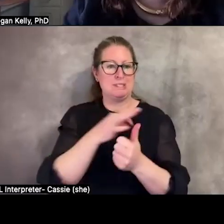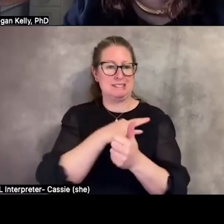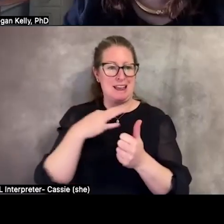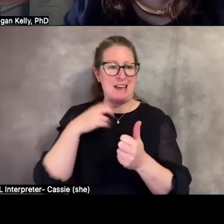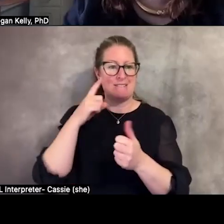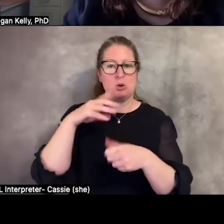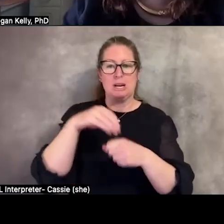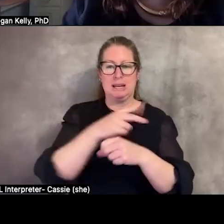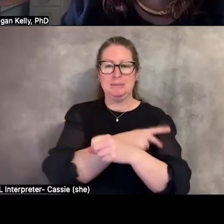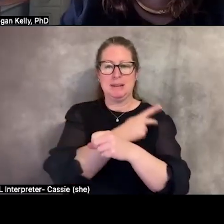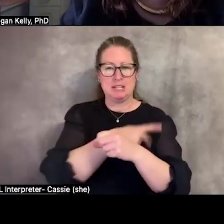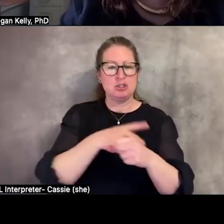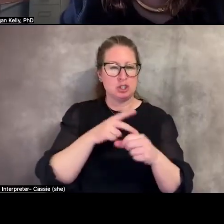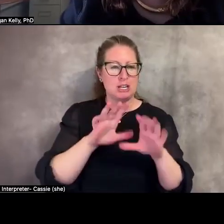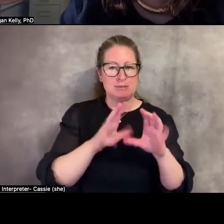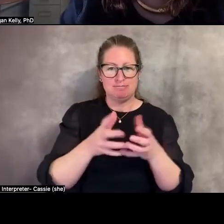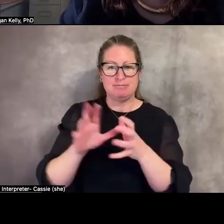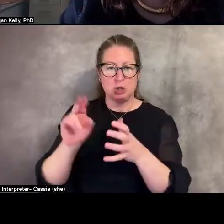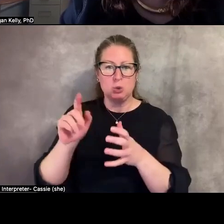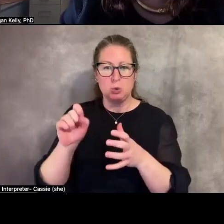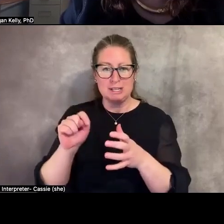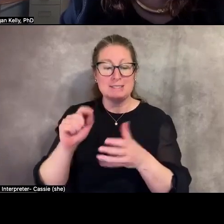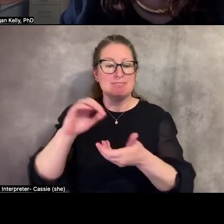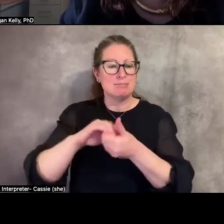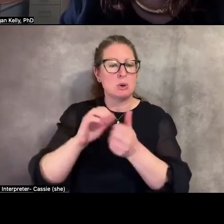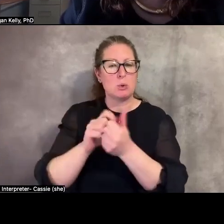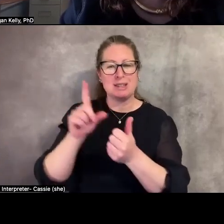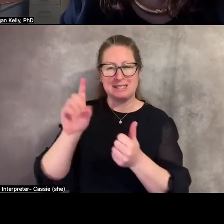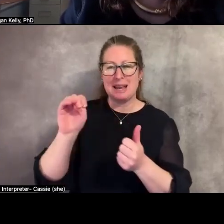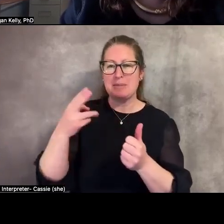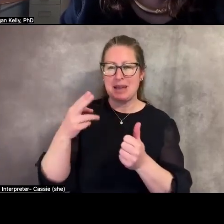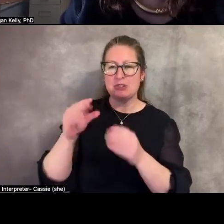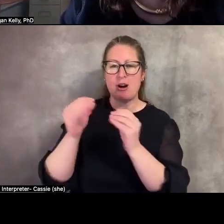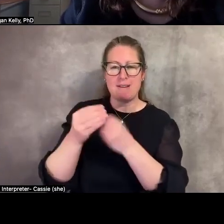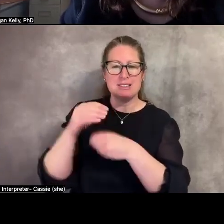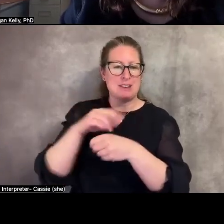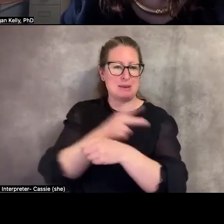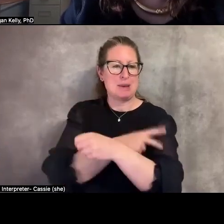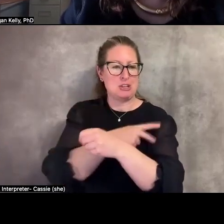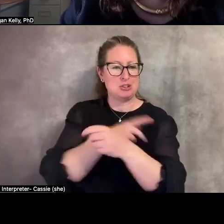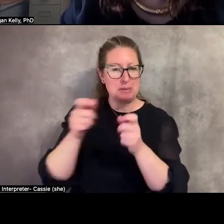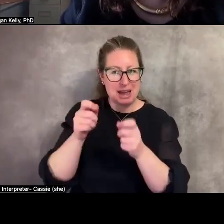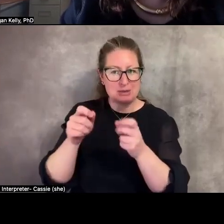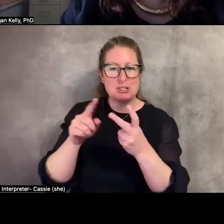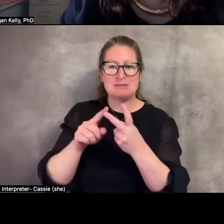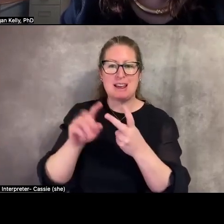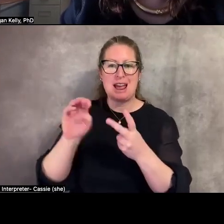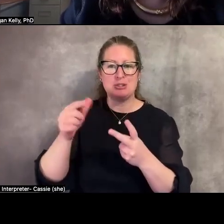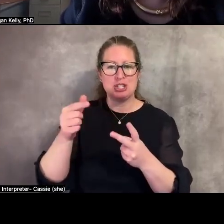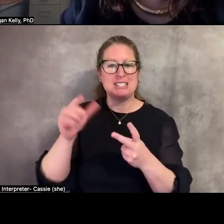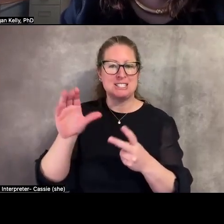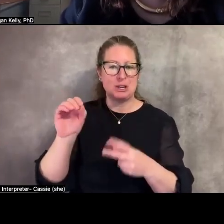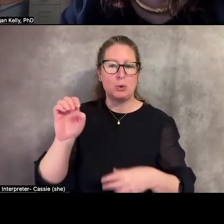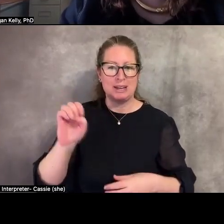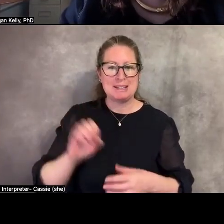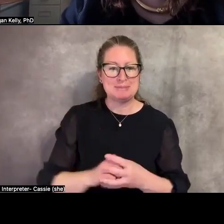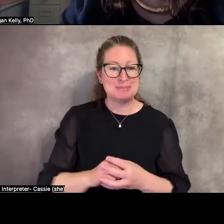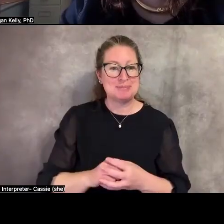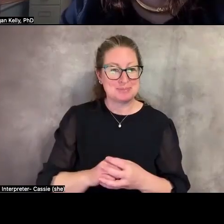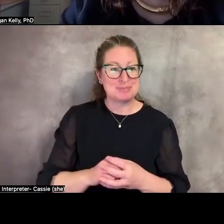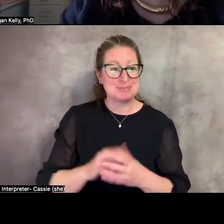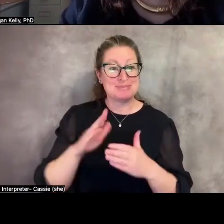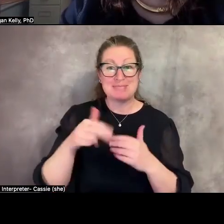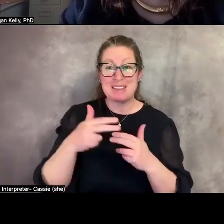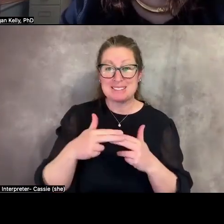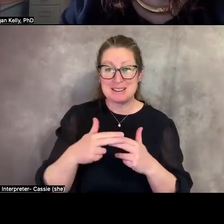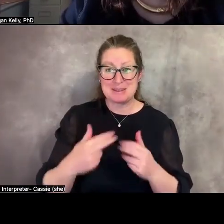units in partnership with DMH's Office of Inpatient Management and the MGH-COE. Next slide.